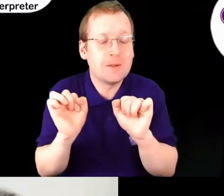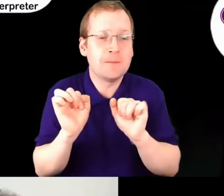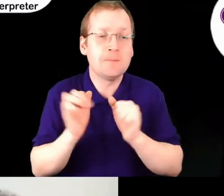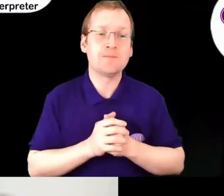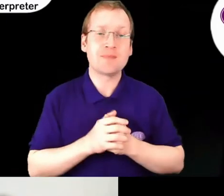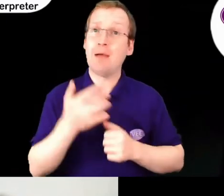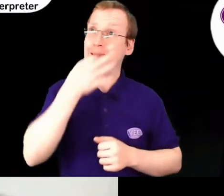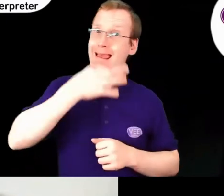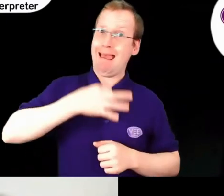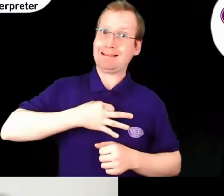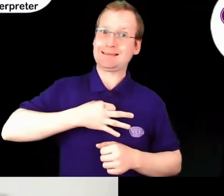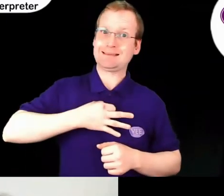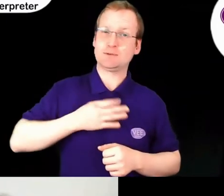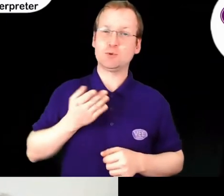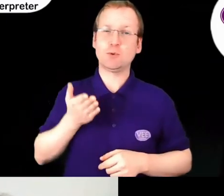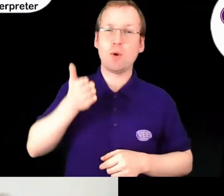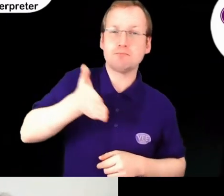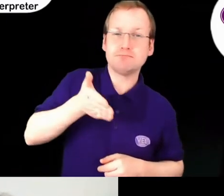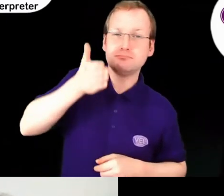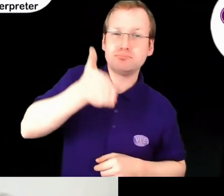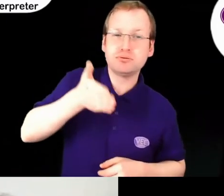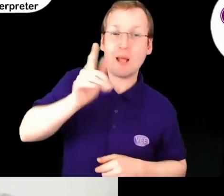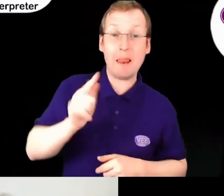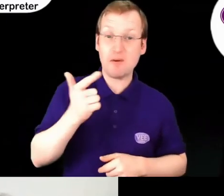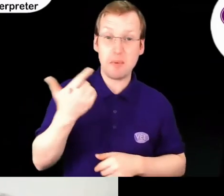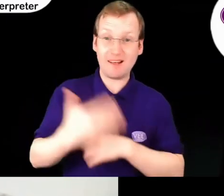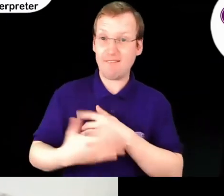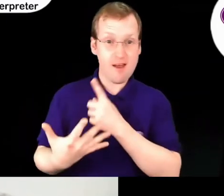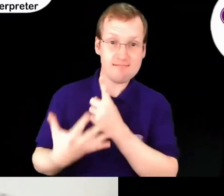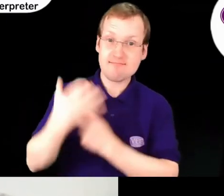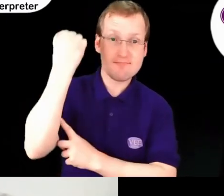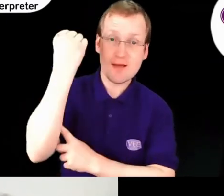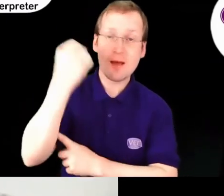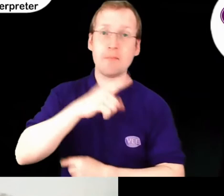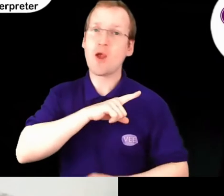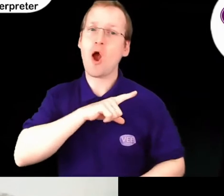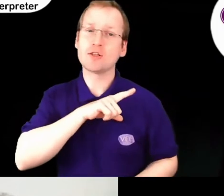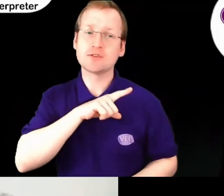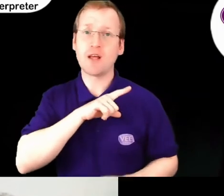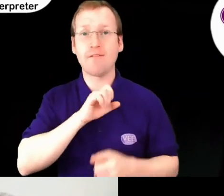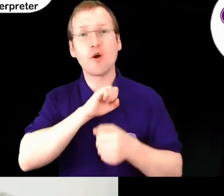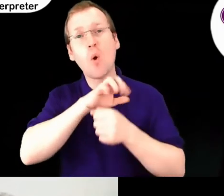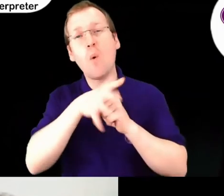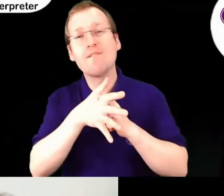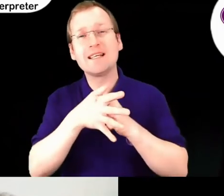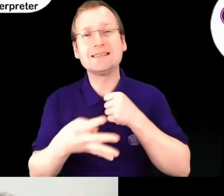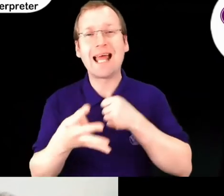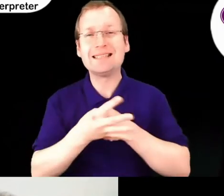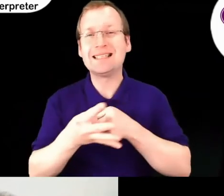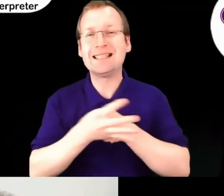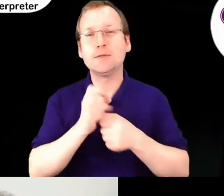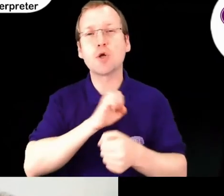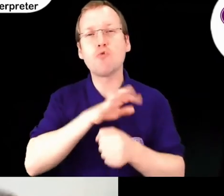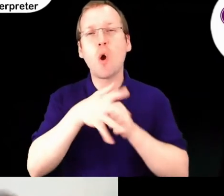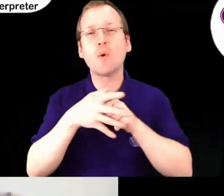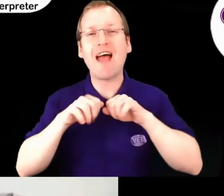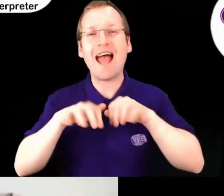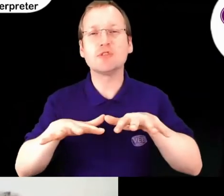I've been asked several times to come to Liverpool and I've never managed it, partly because of COVID-19. But I